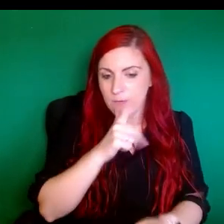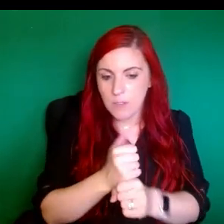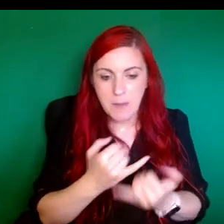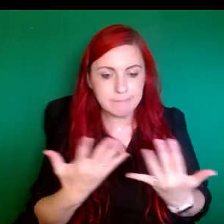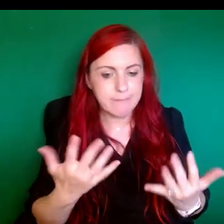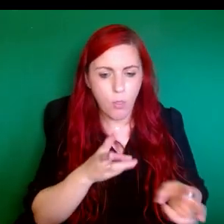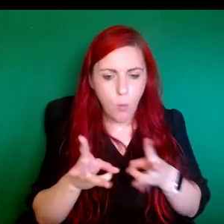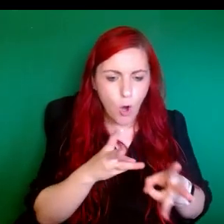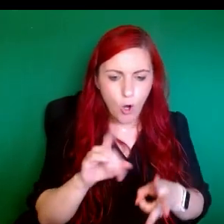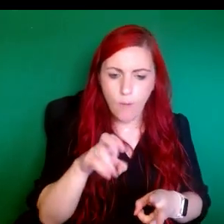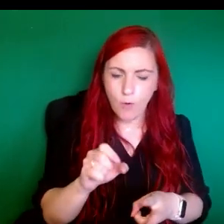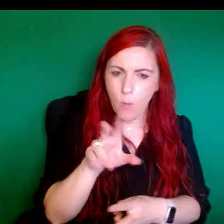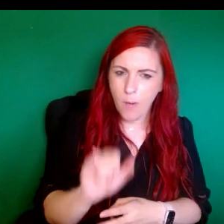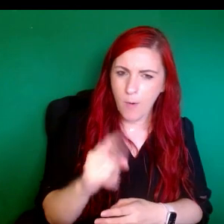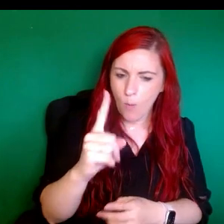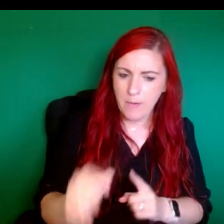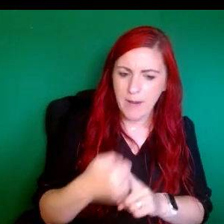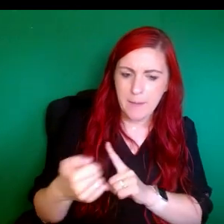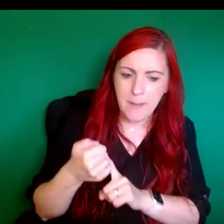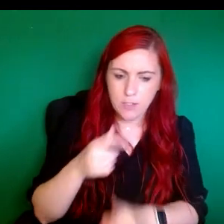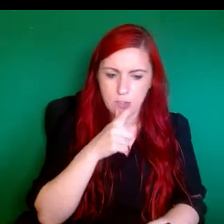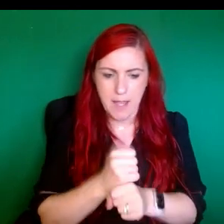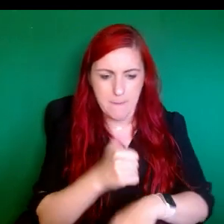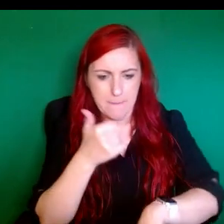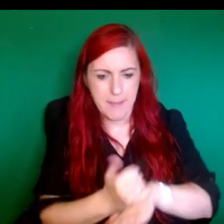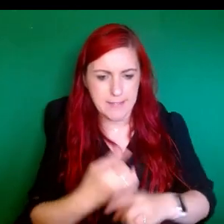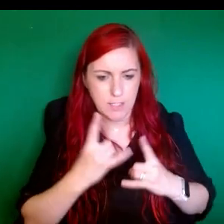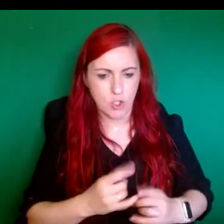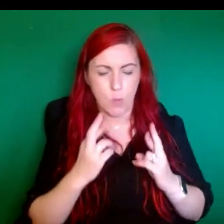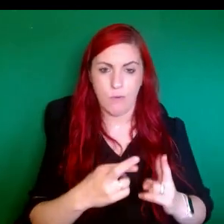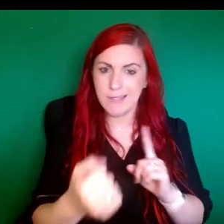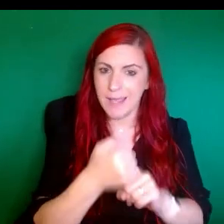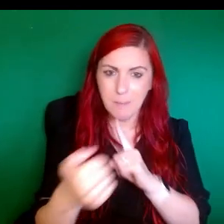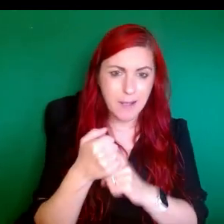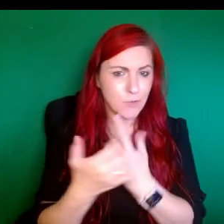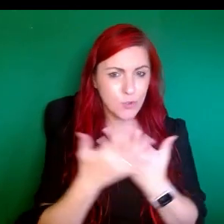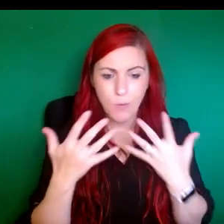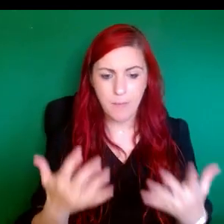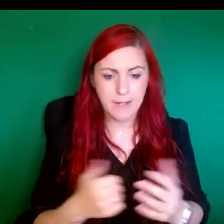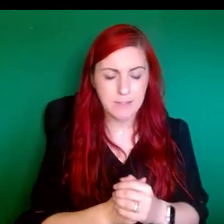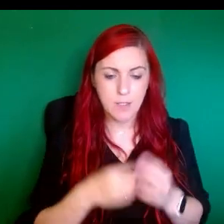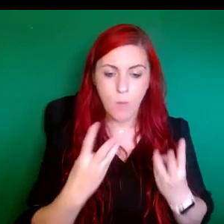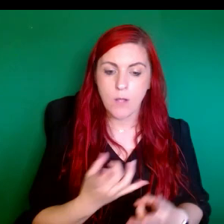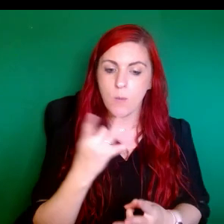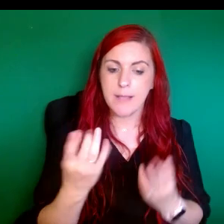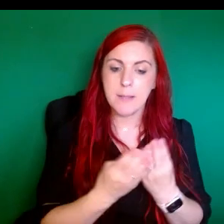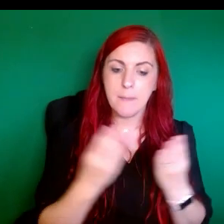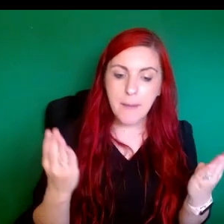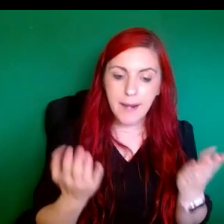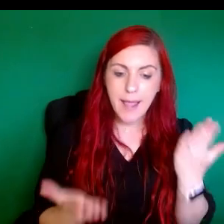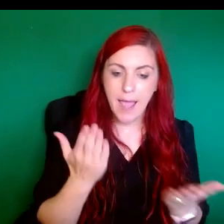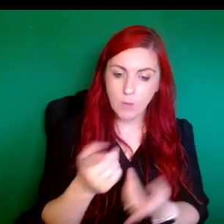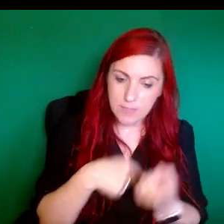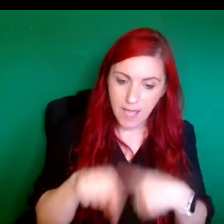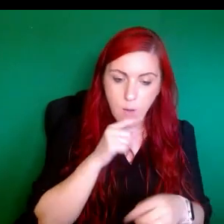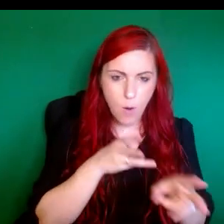how basic human rights are being impacted for so many. I want to ask our panel, how does our work address this? Gillian, I might start with